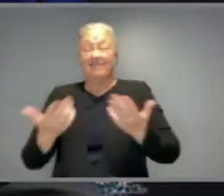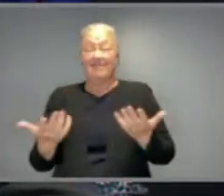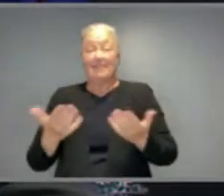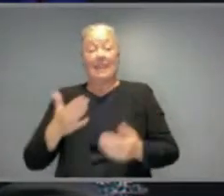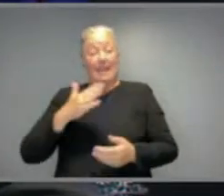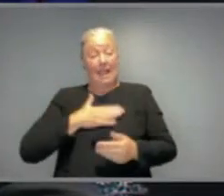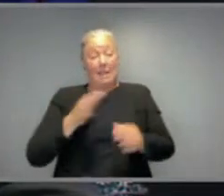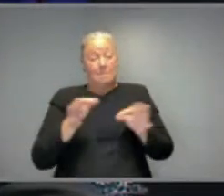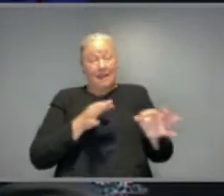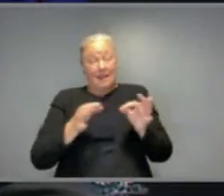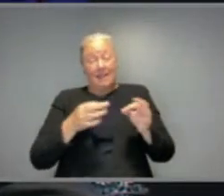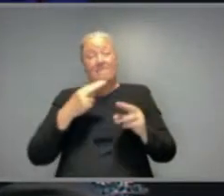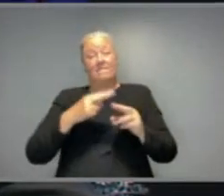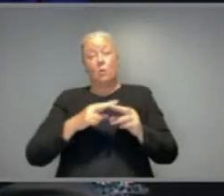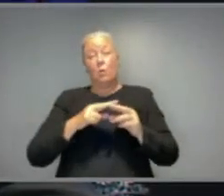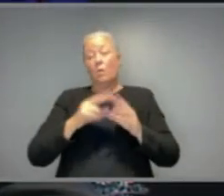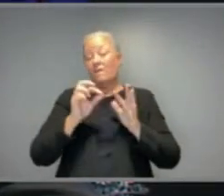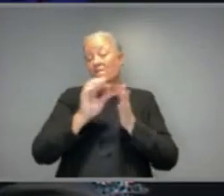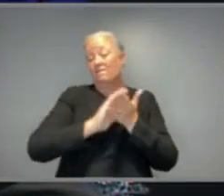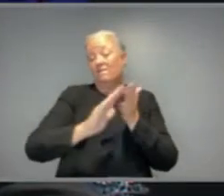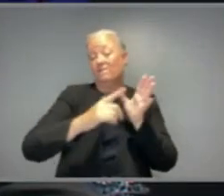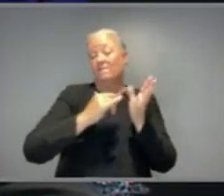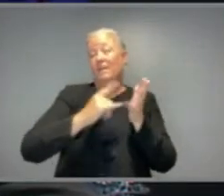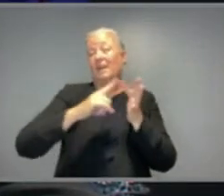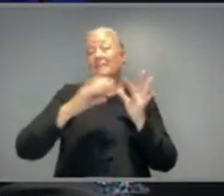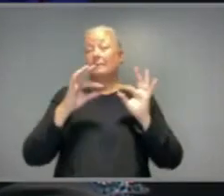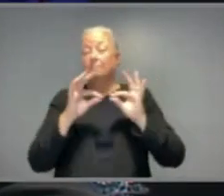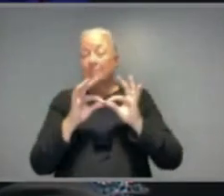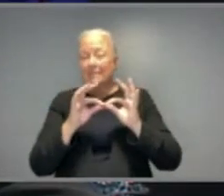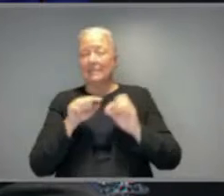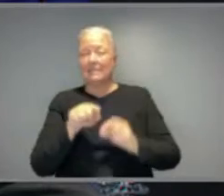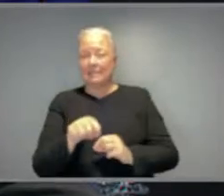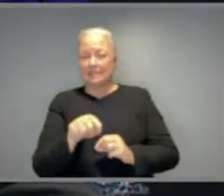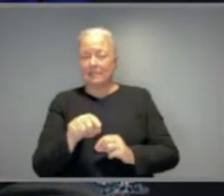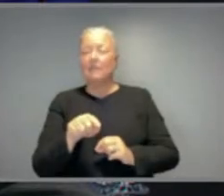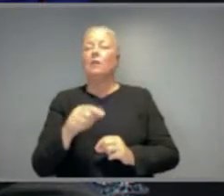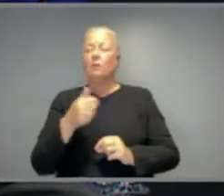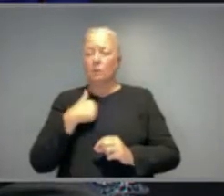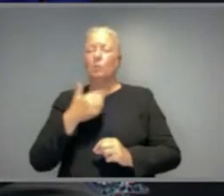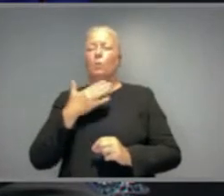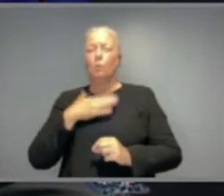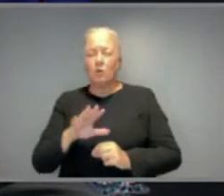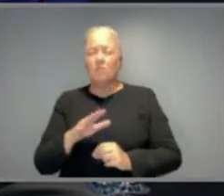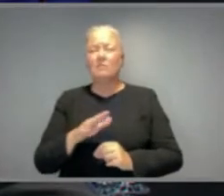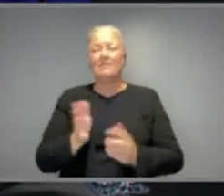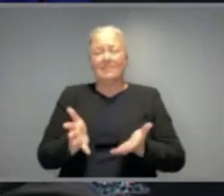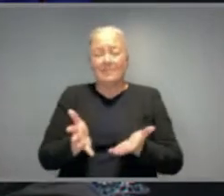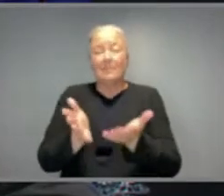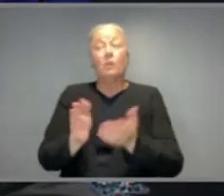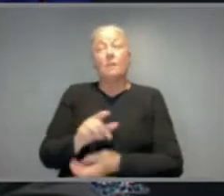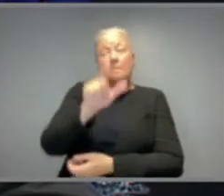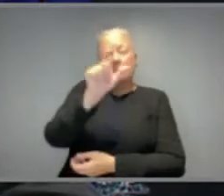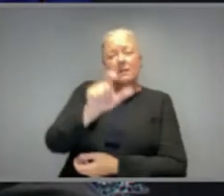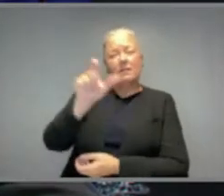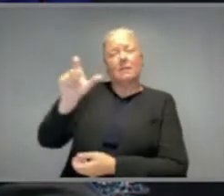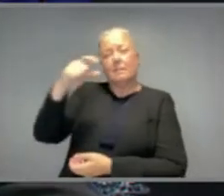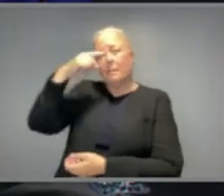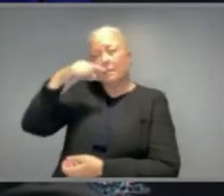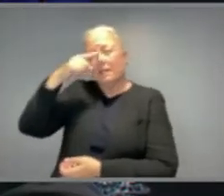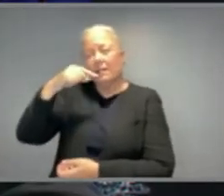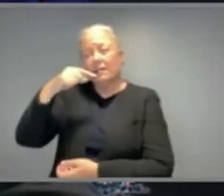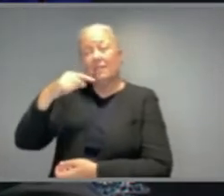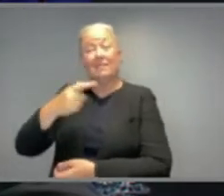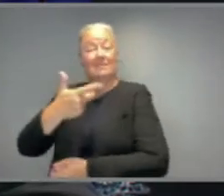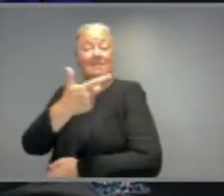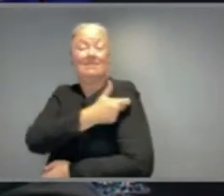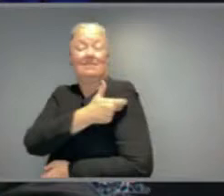Phase B enables exemptions to be provided to vaccinated persons because